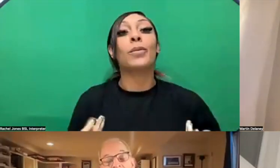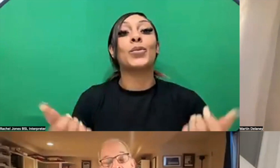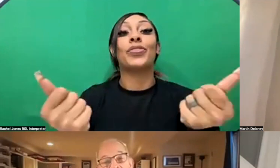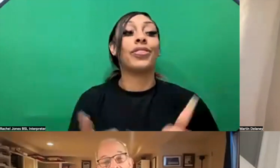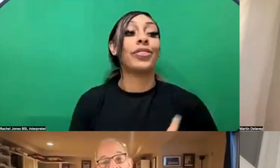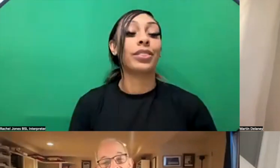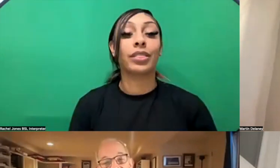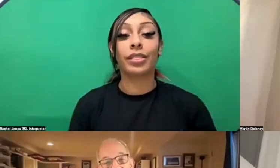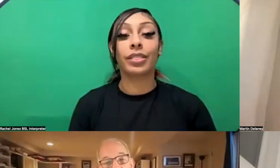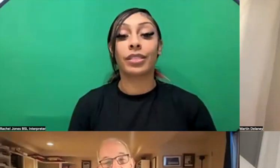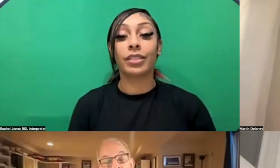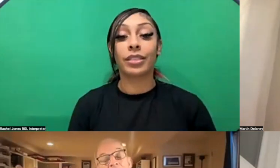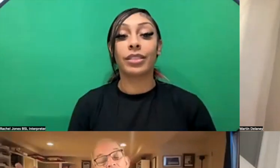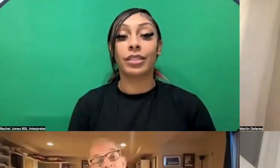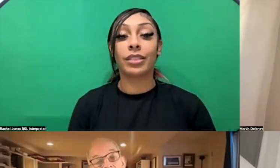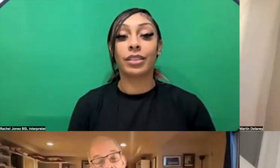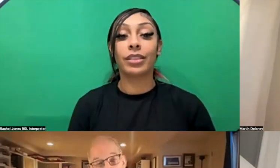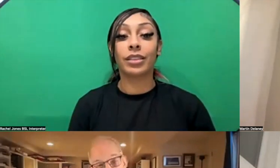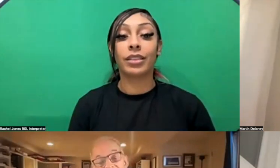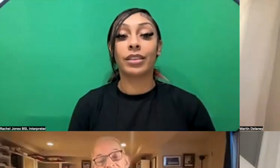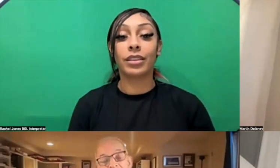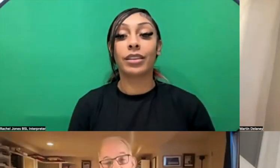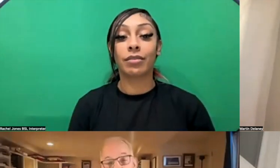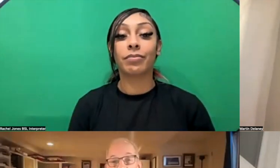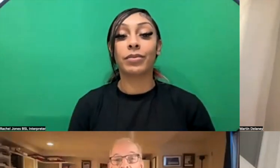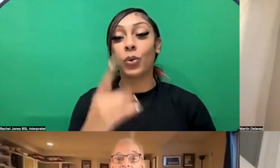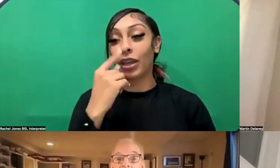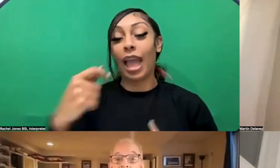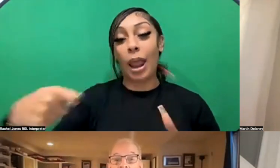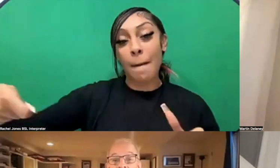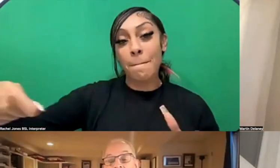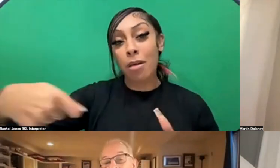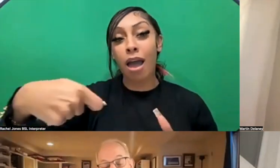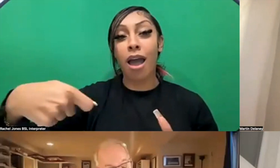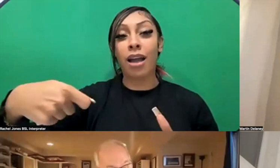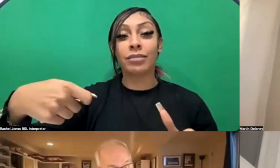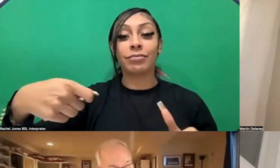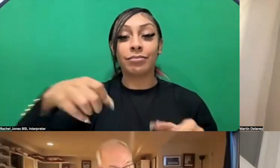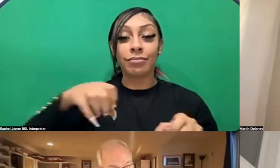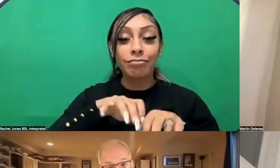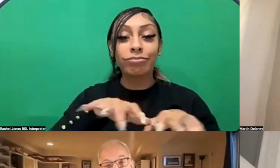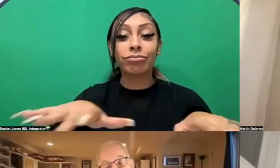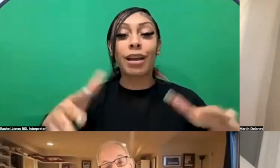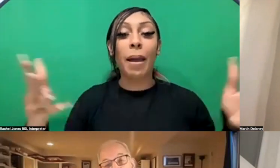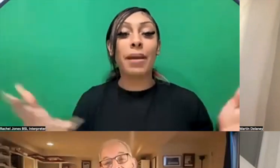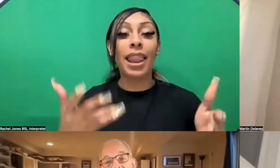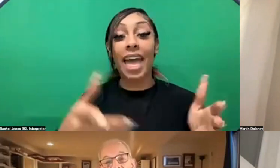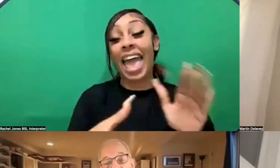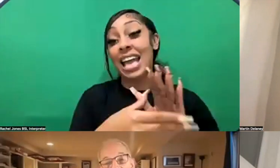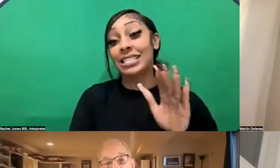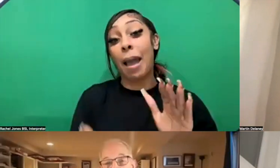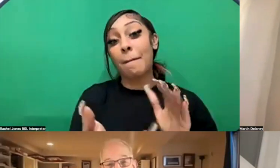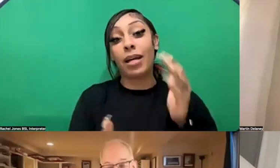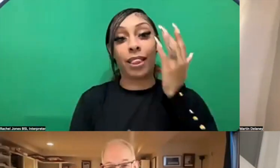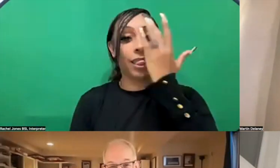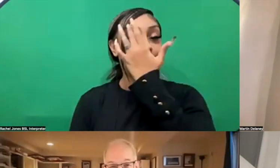have a much better ability to plug and play and have them work together. Yeah, And yeah. so, for example, in LinnStrument,